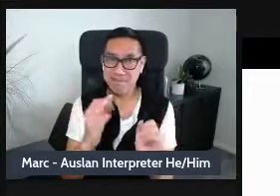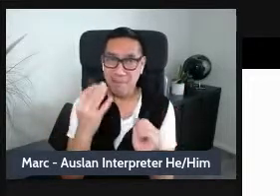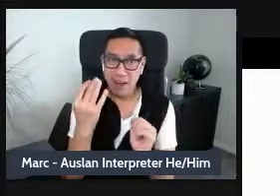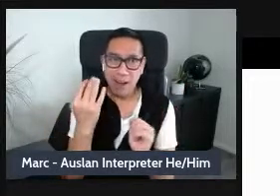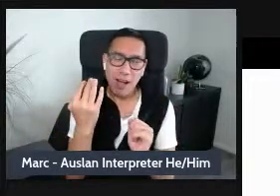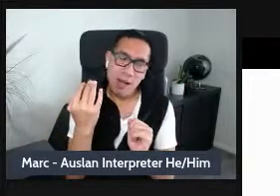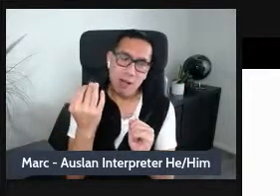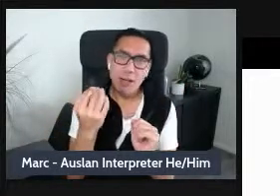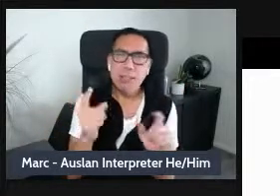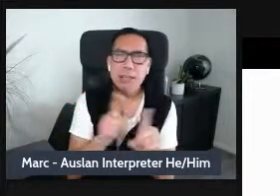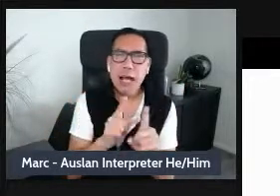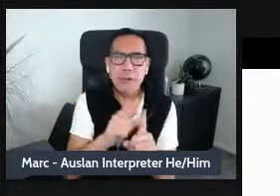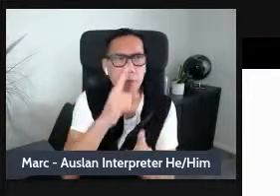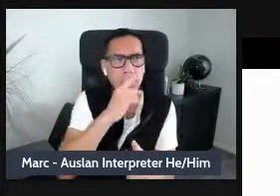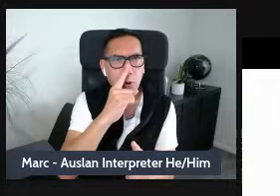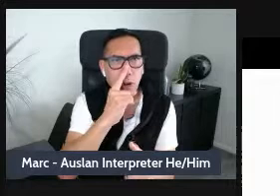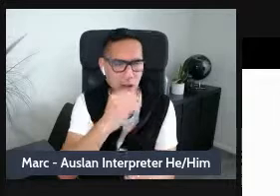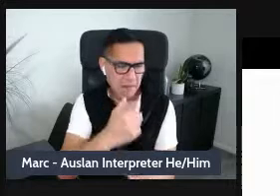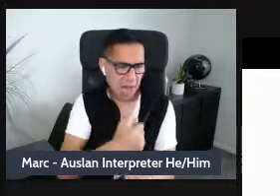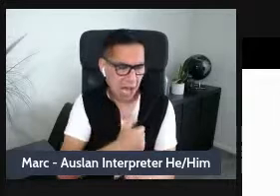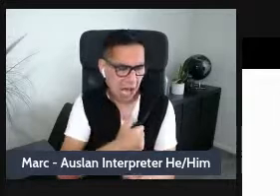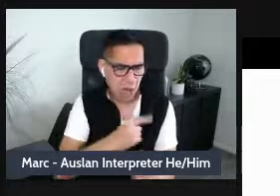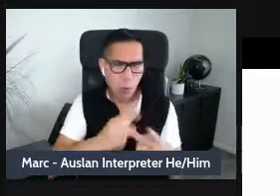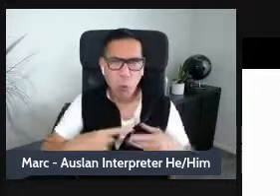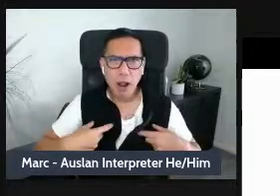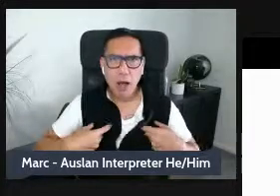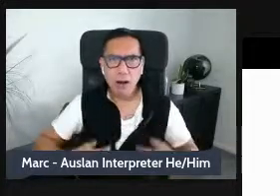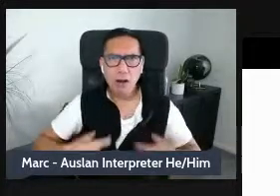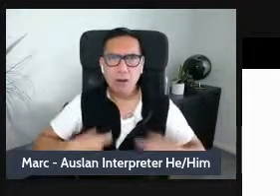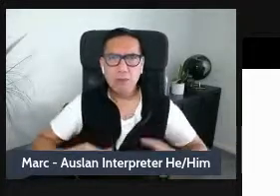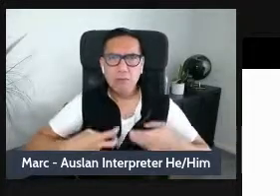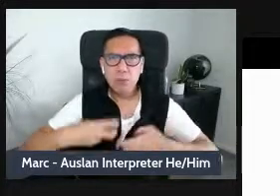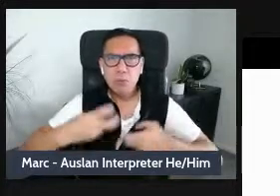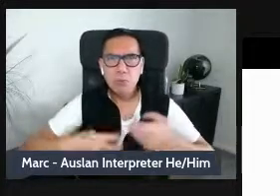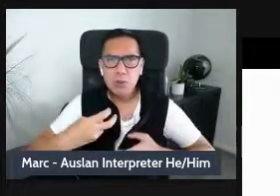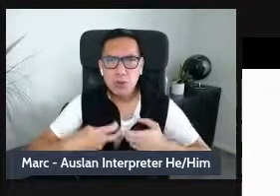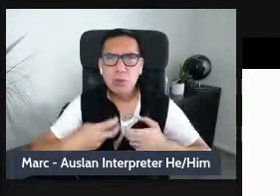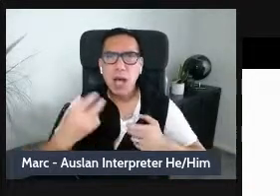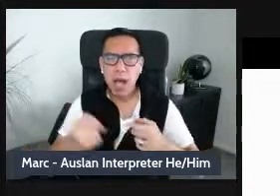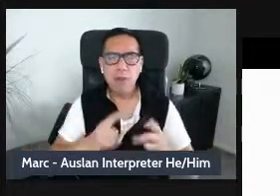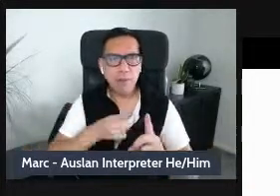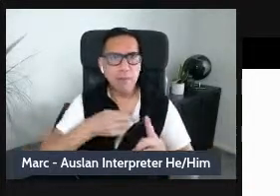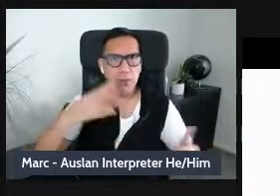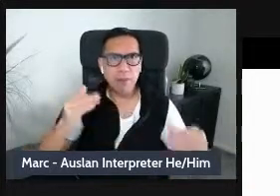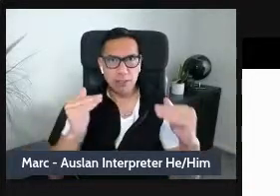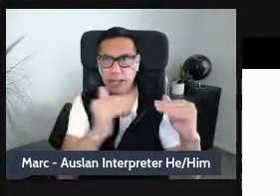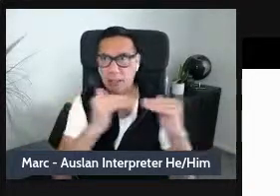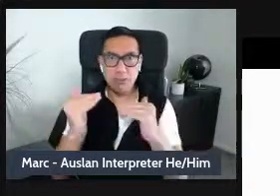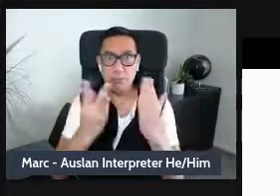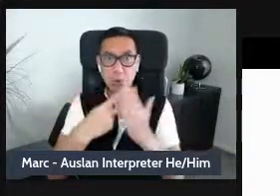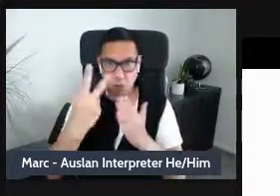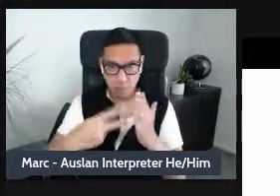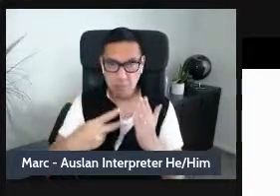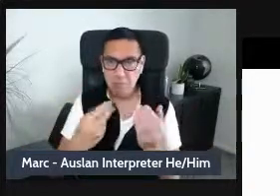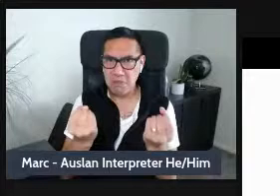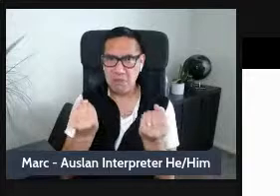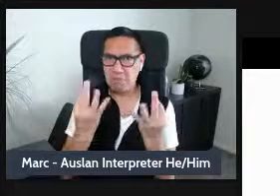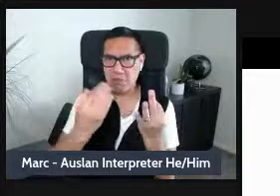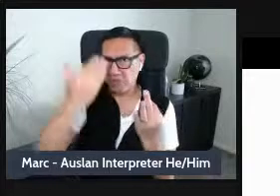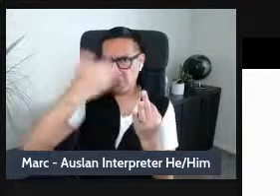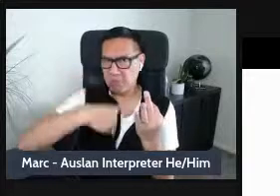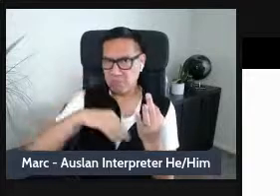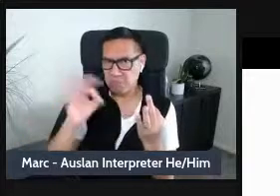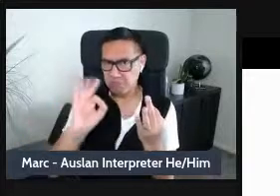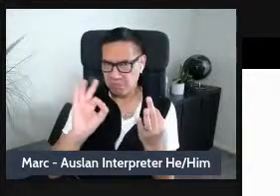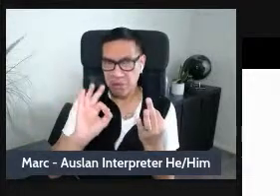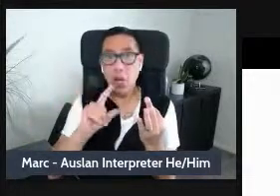have heart or lung conditions. So this project was about developing a